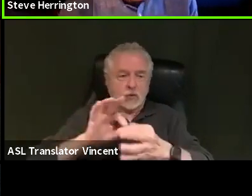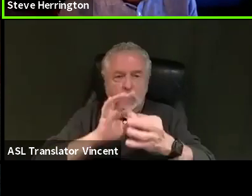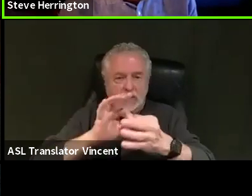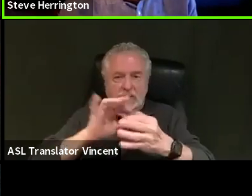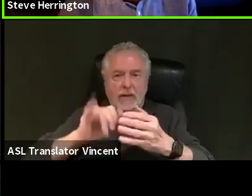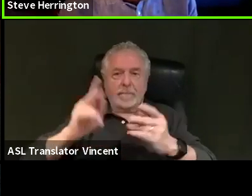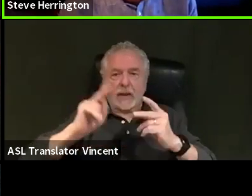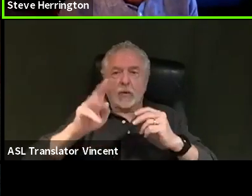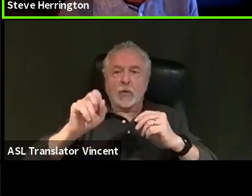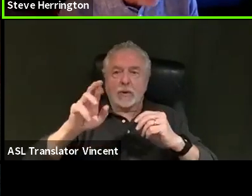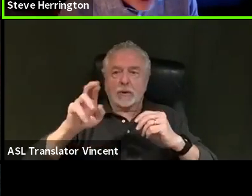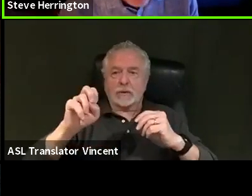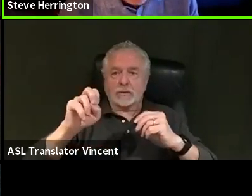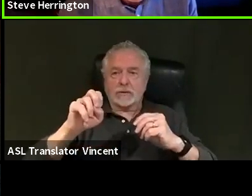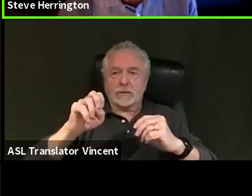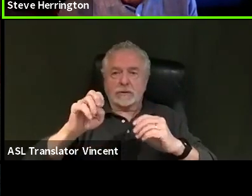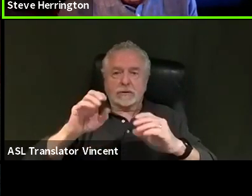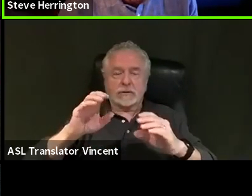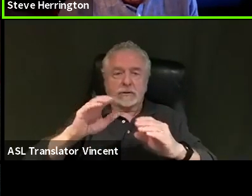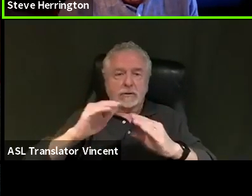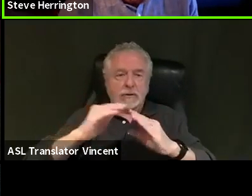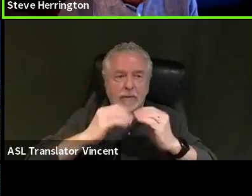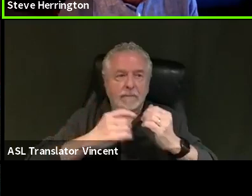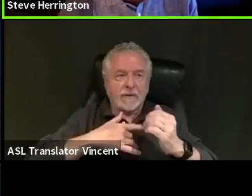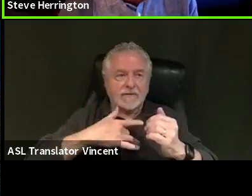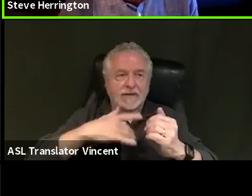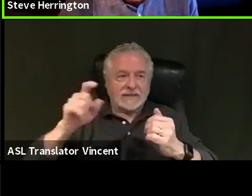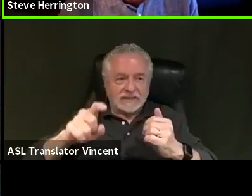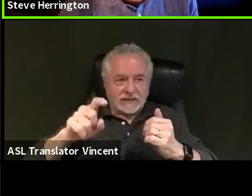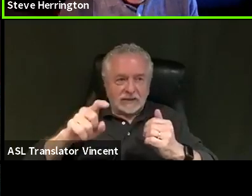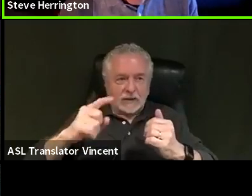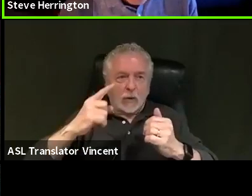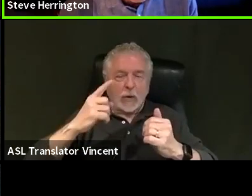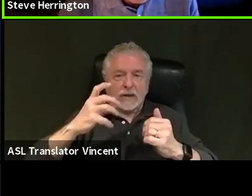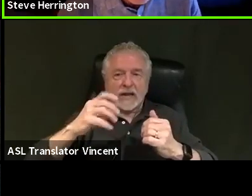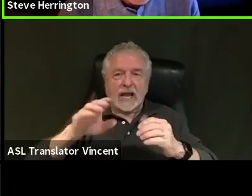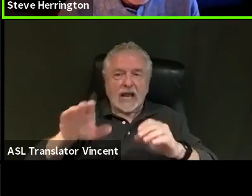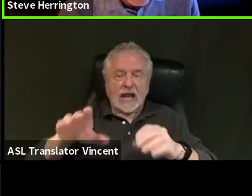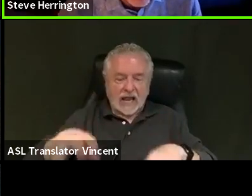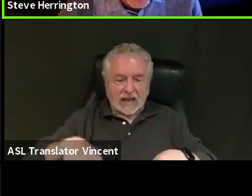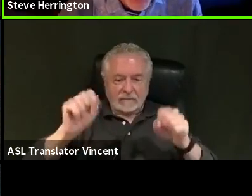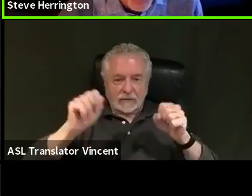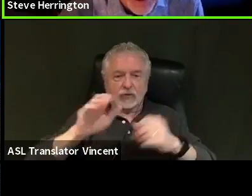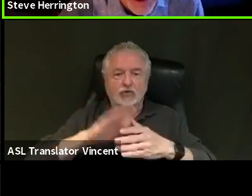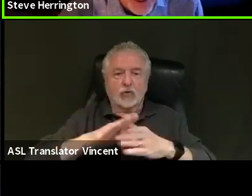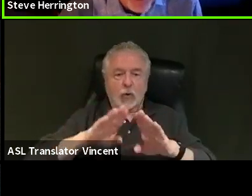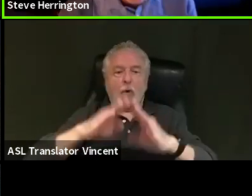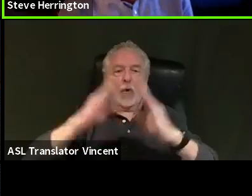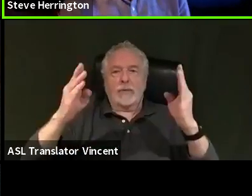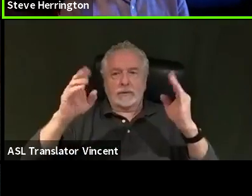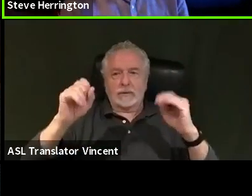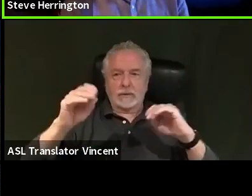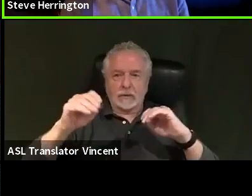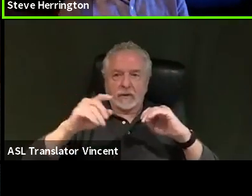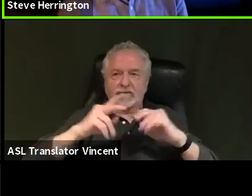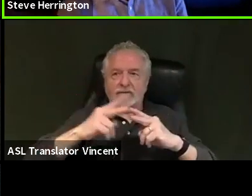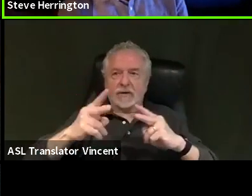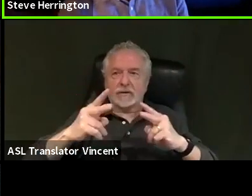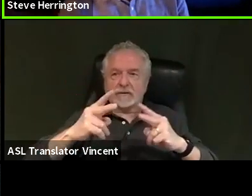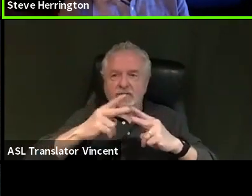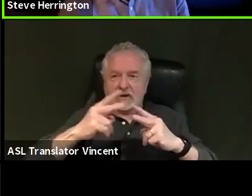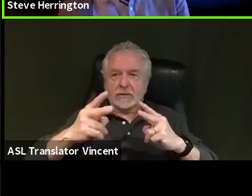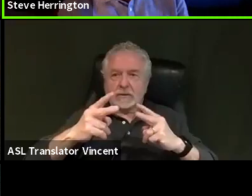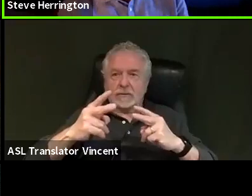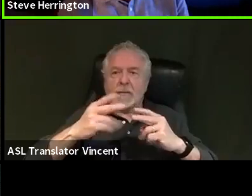that, people that were community members who felt the need and wanted to activate and get schools reopened. So we're very,